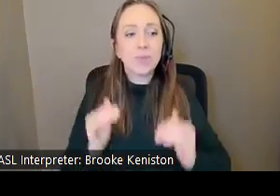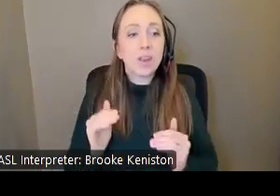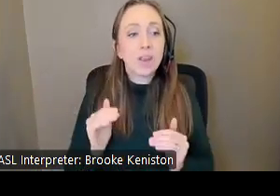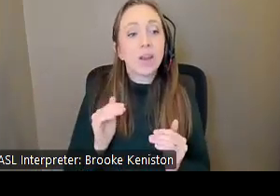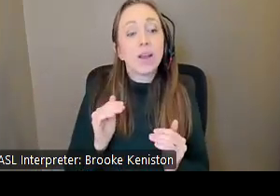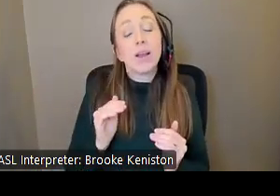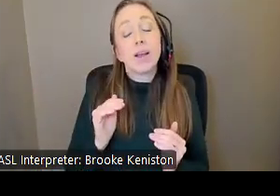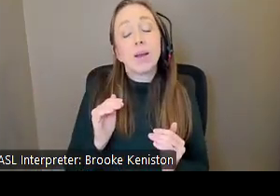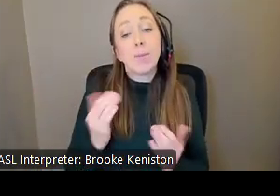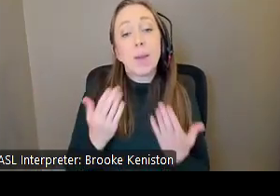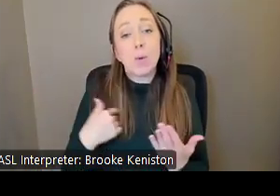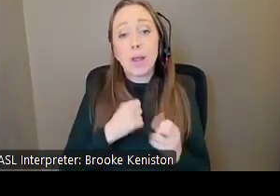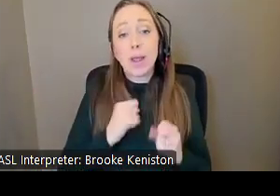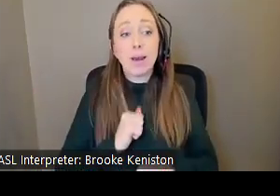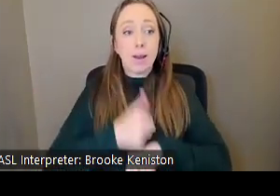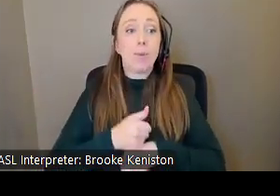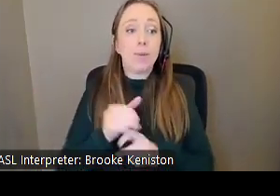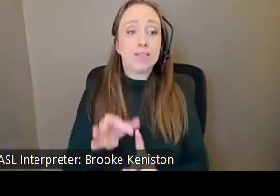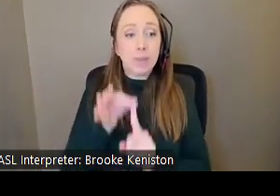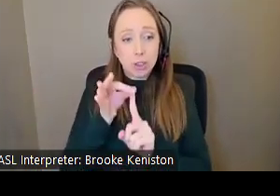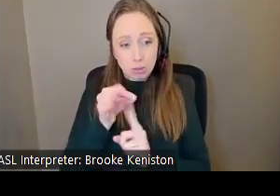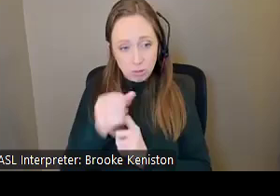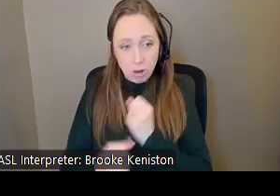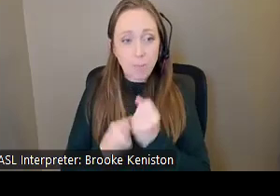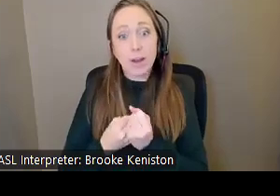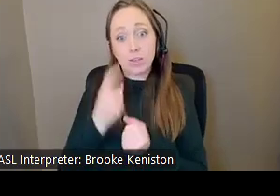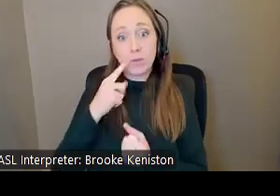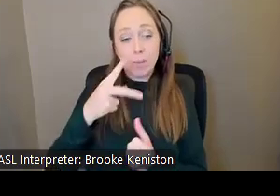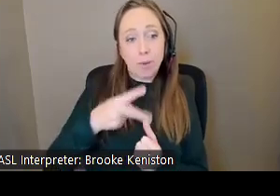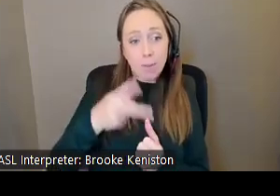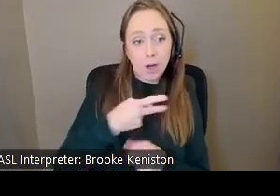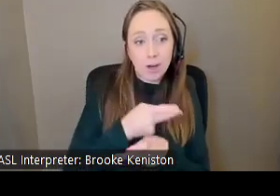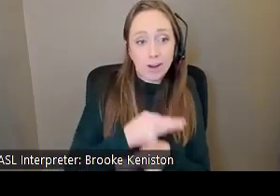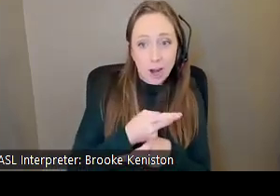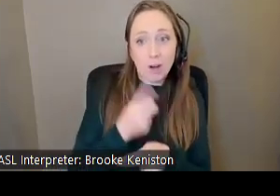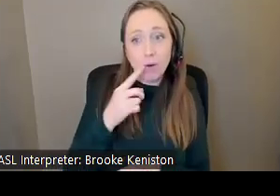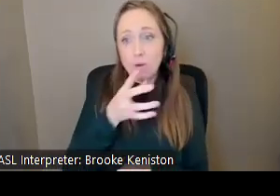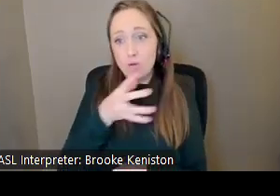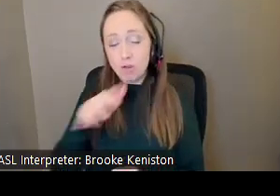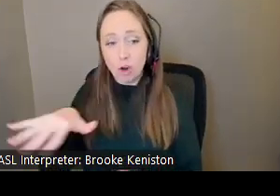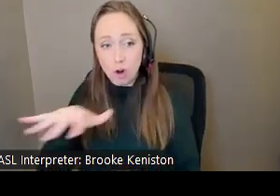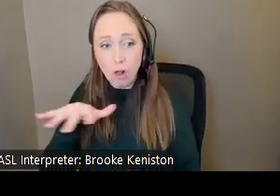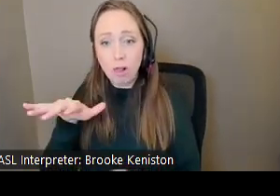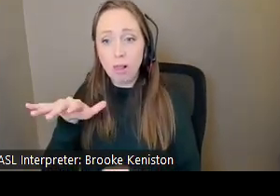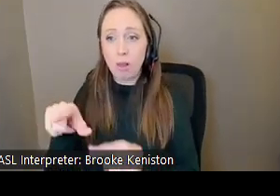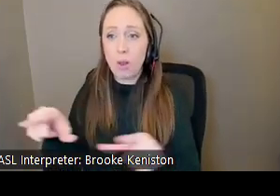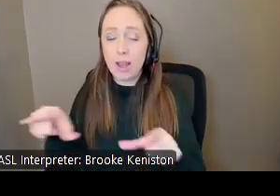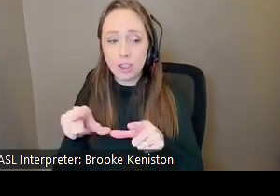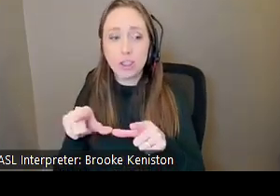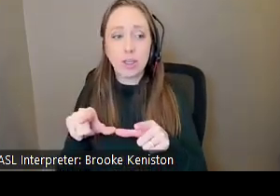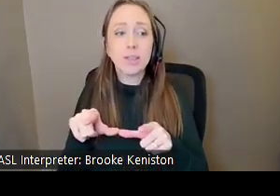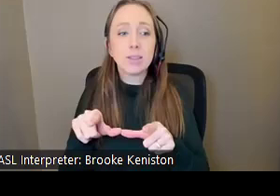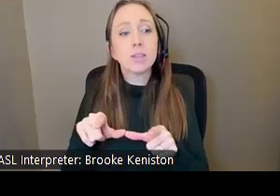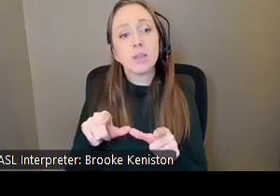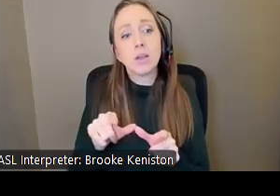for integrated behavioral health residency spots with compensation for doctoral and master's level providers. Pathways